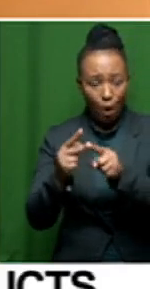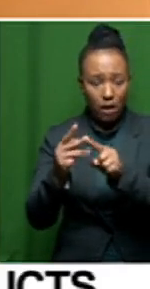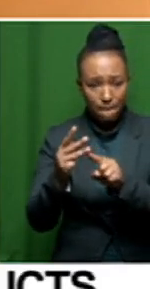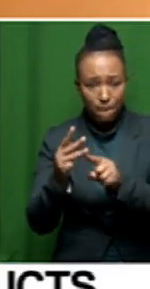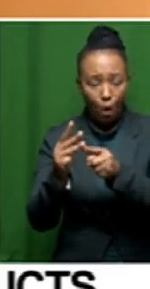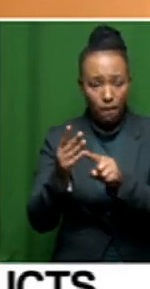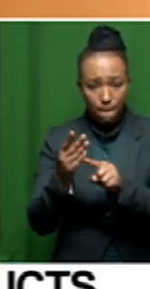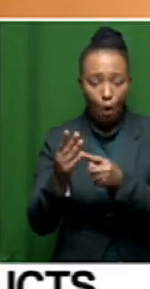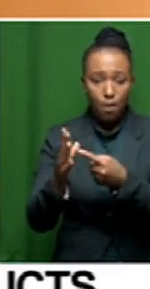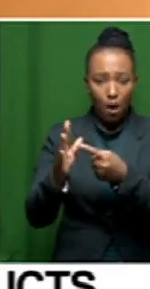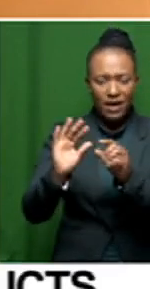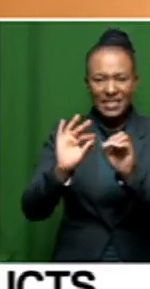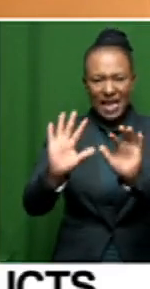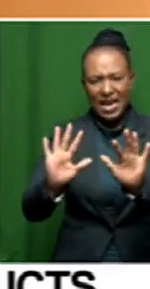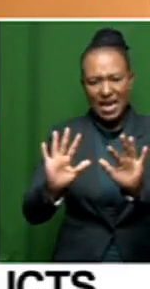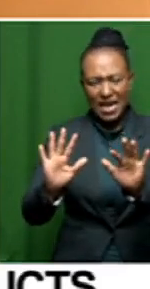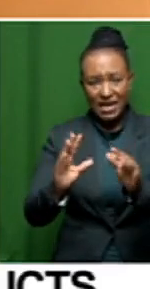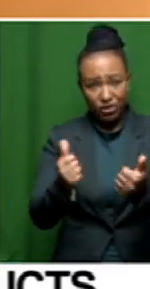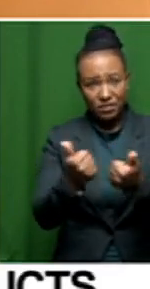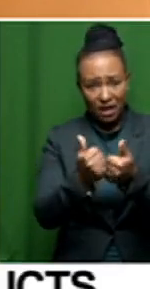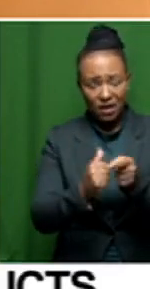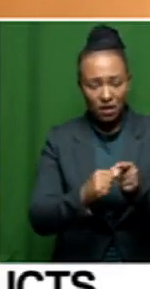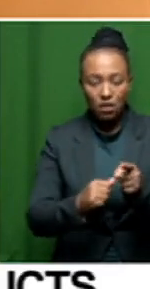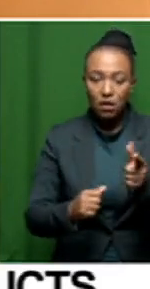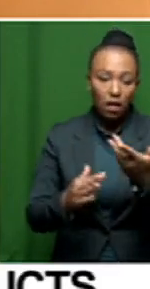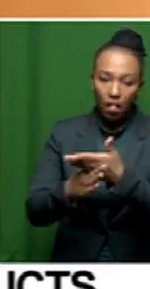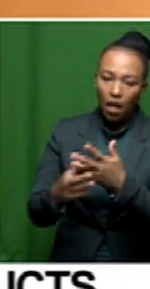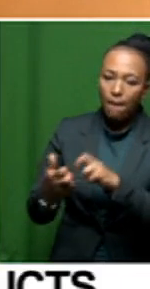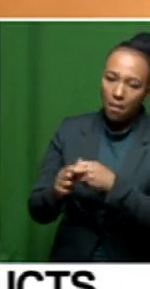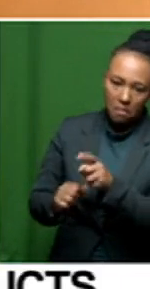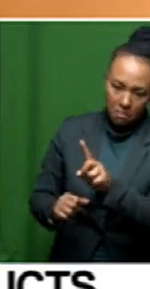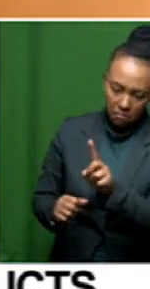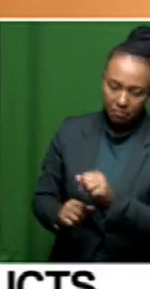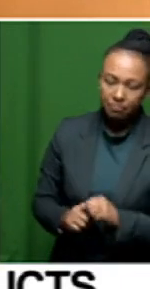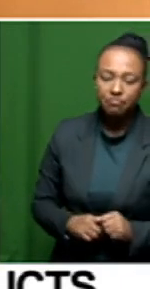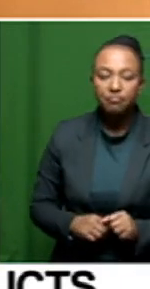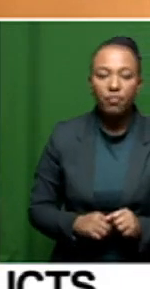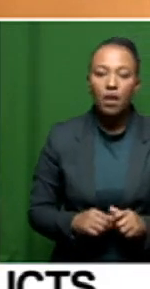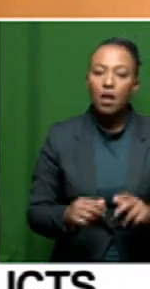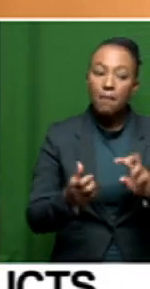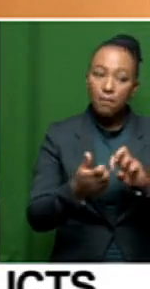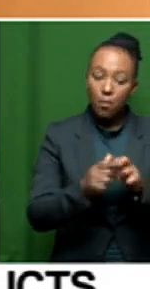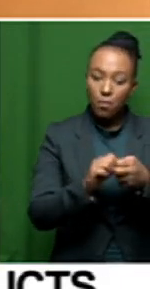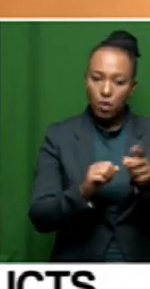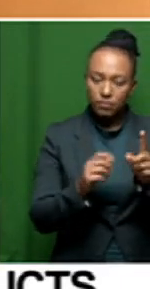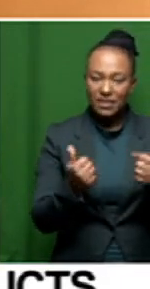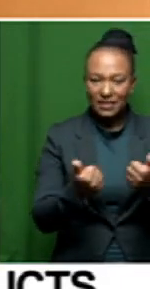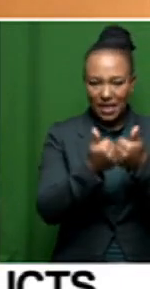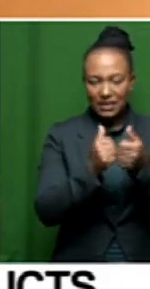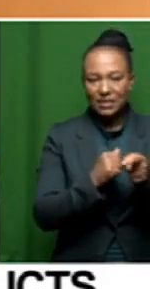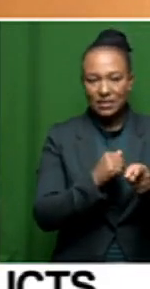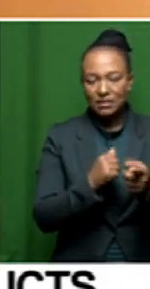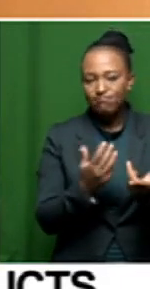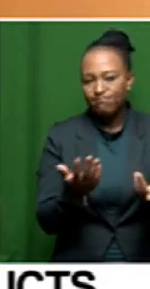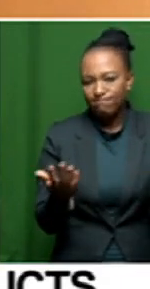is telling you, Sakina? And that is the problem, Ms. Ngwenya. The problem with these challenges is that they are